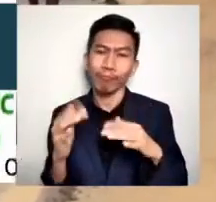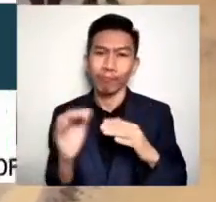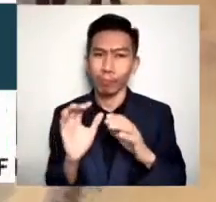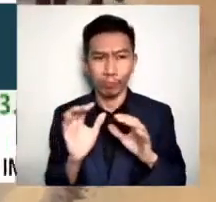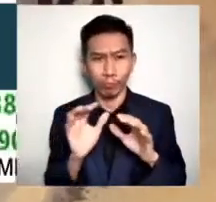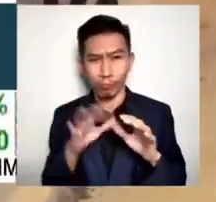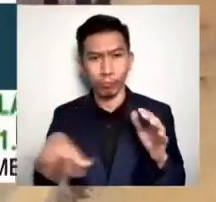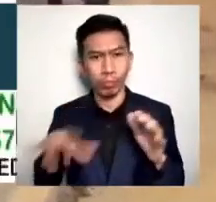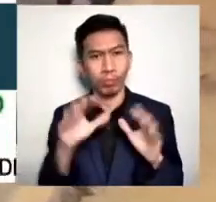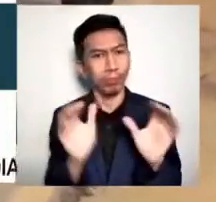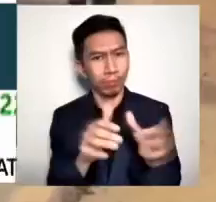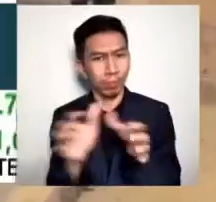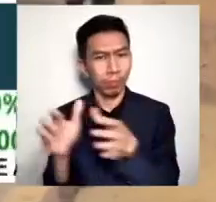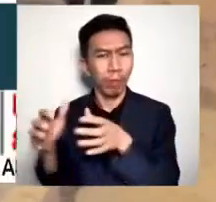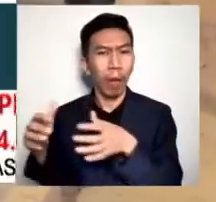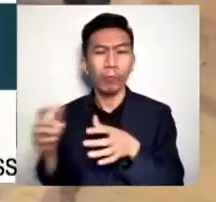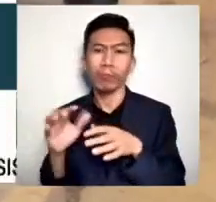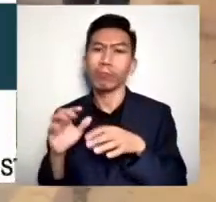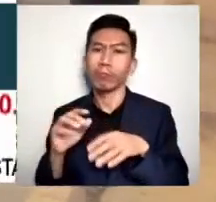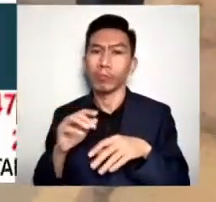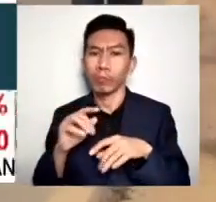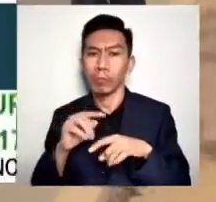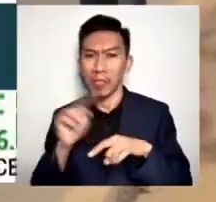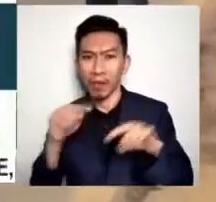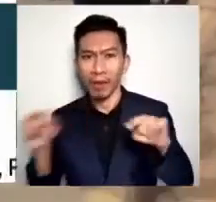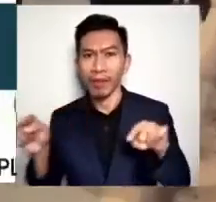the protests are being organized by neighborhoods,